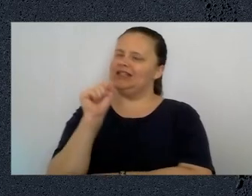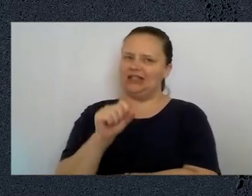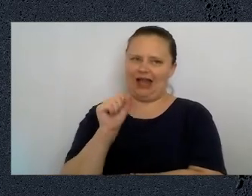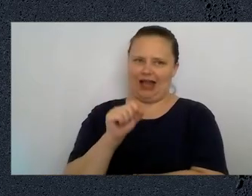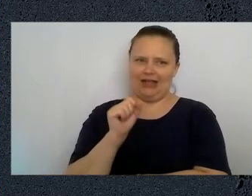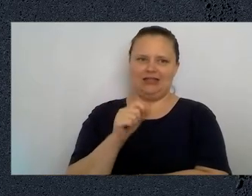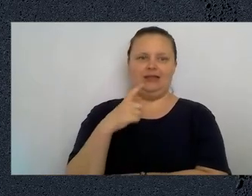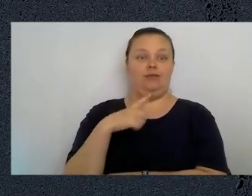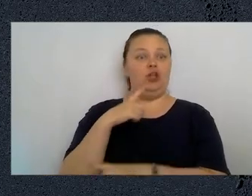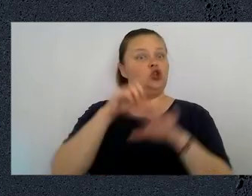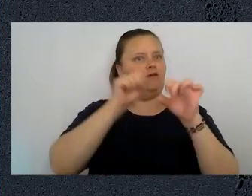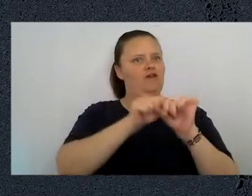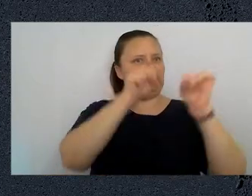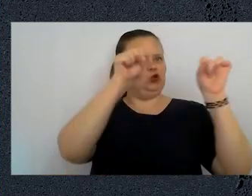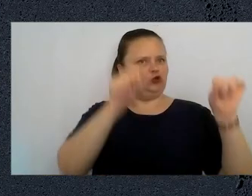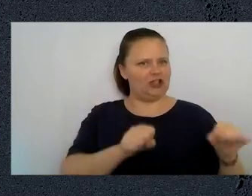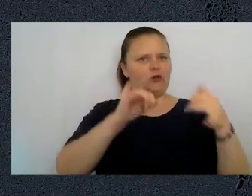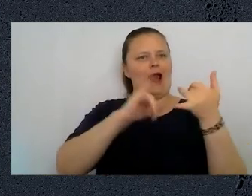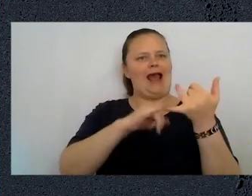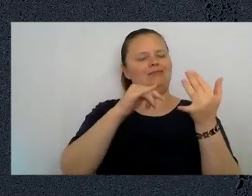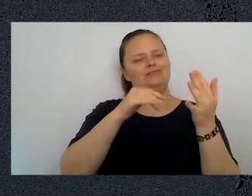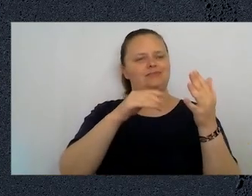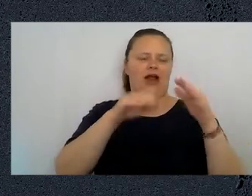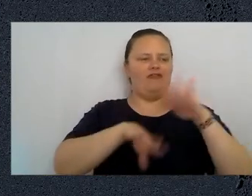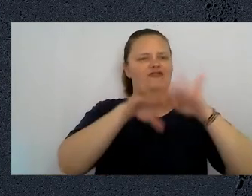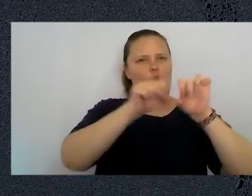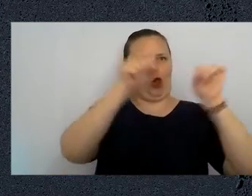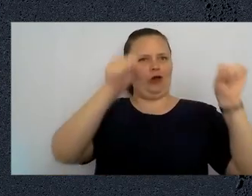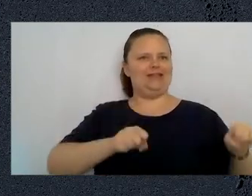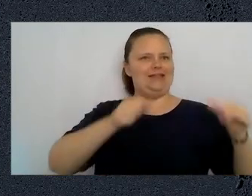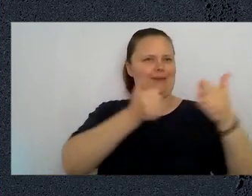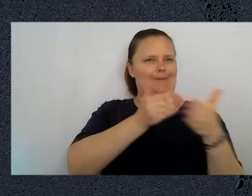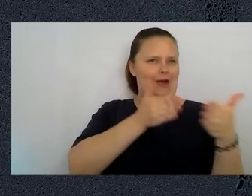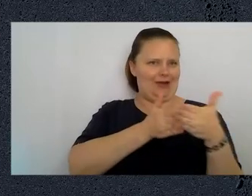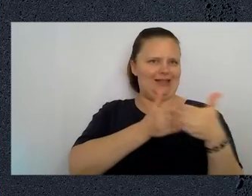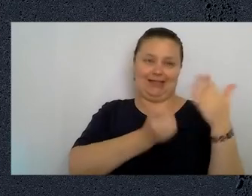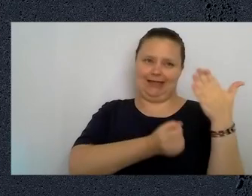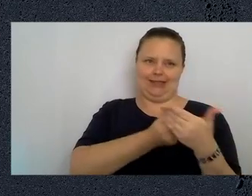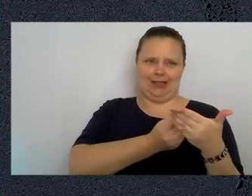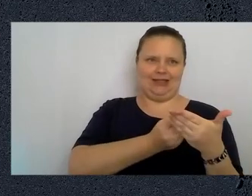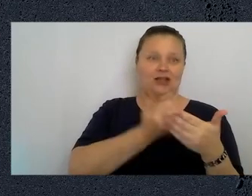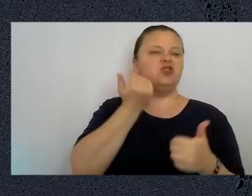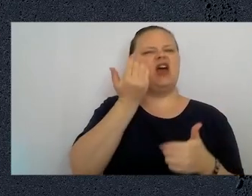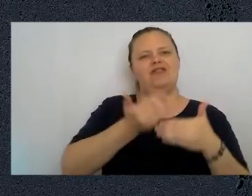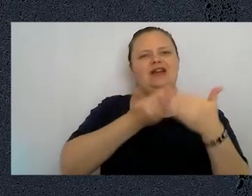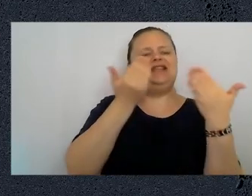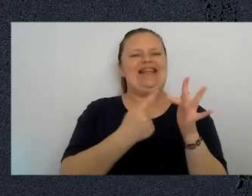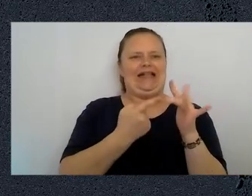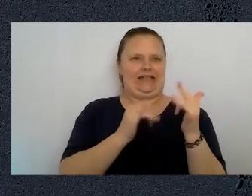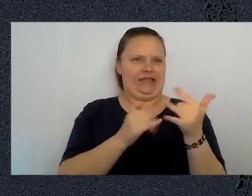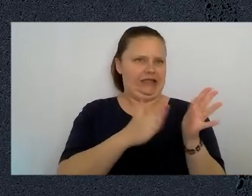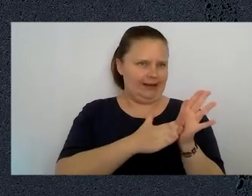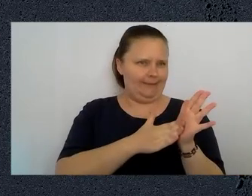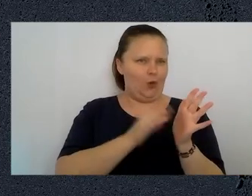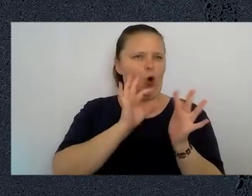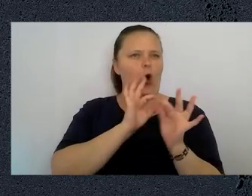to structural and systemic barriers that exist. Okay, so there's everyday sexism, which creeps in. There's us,